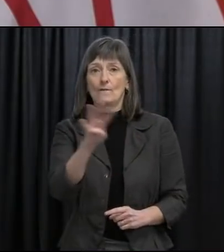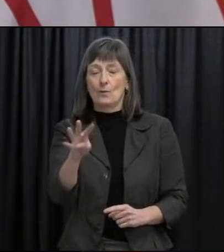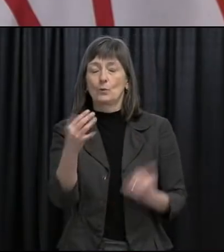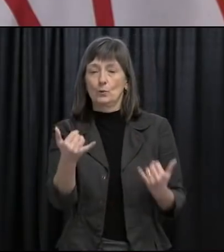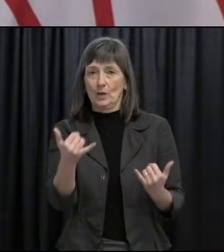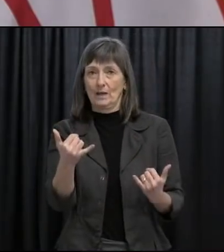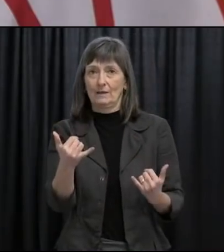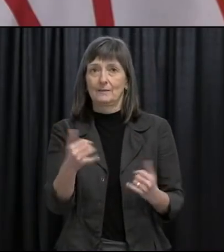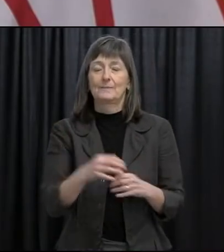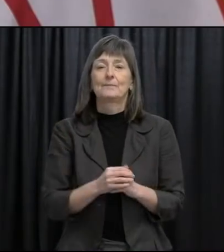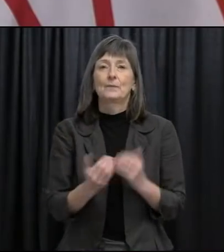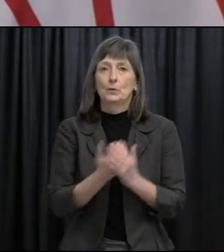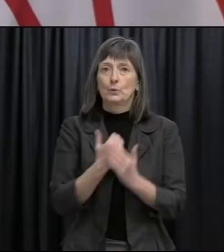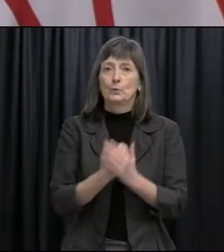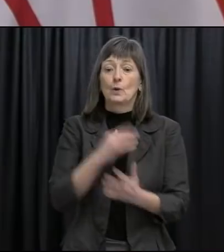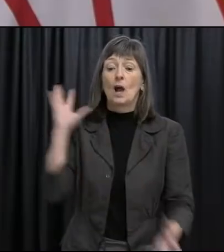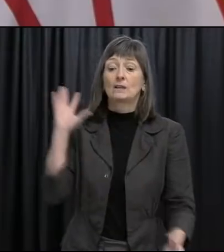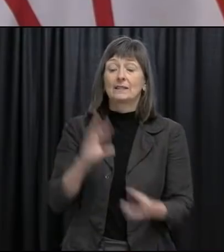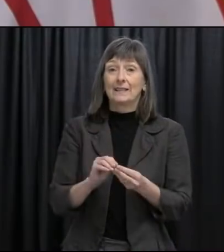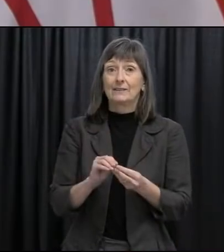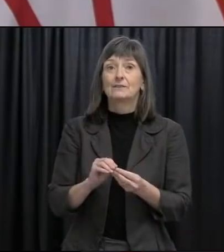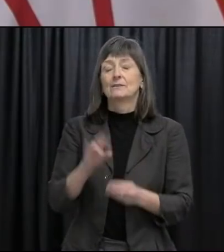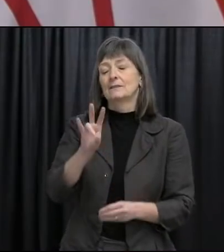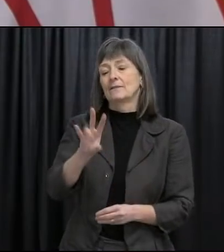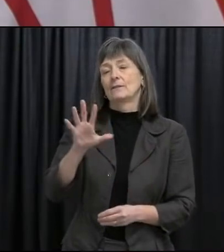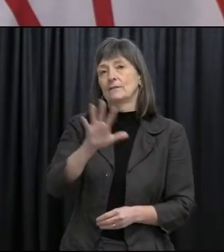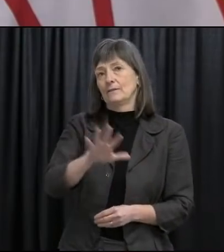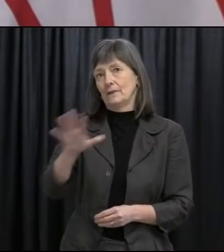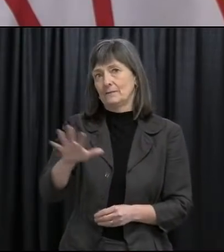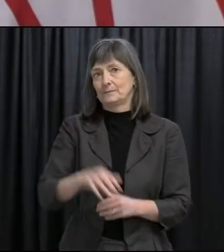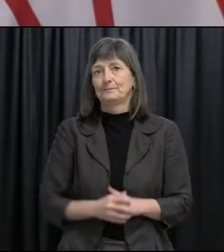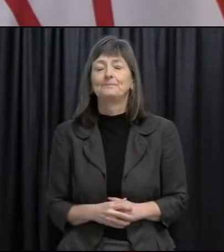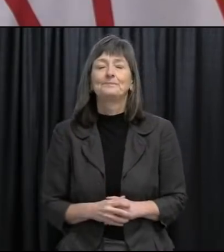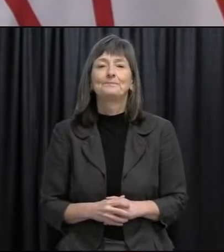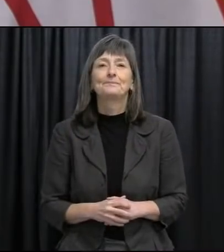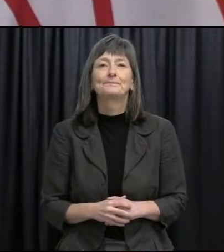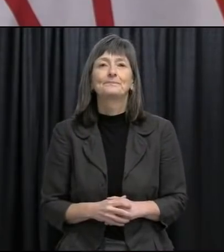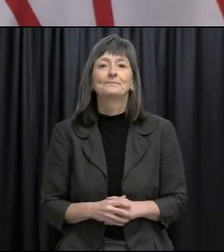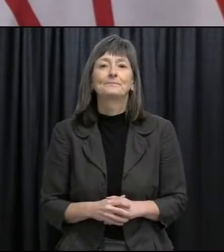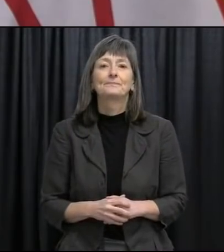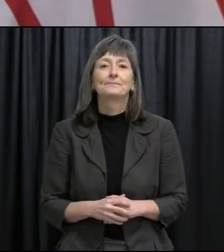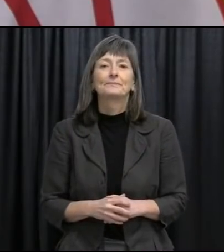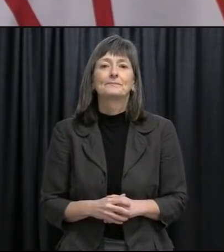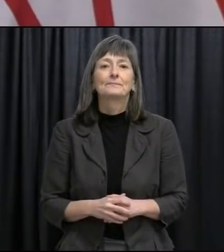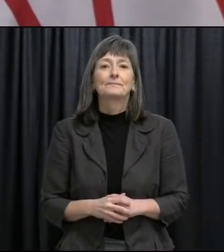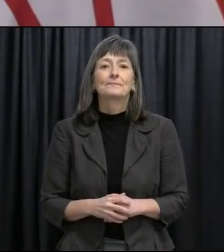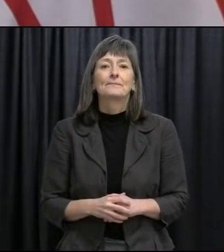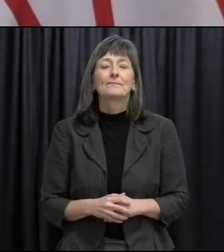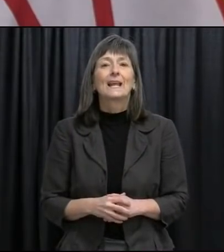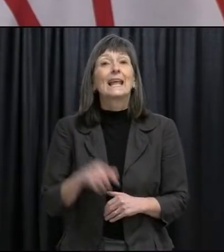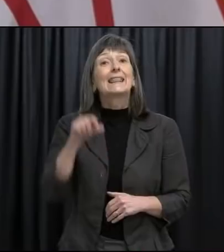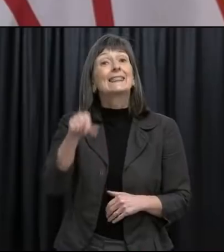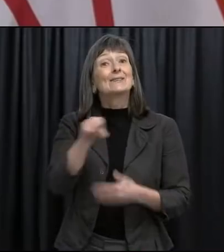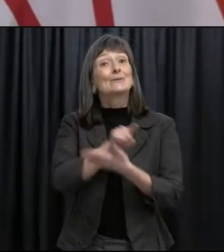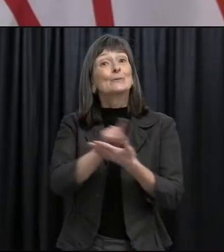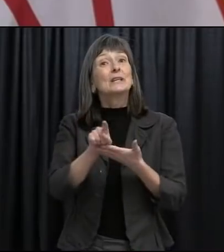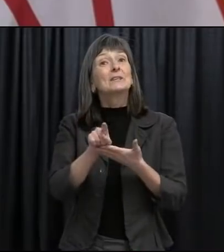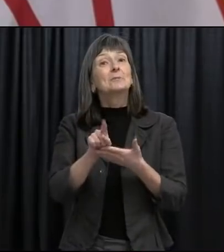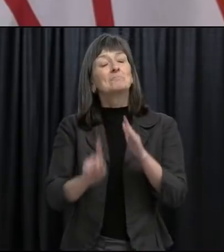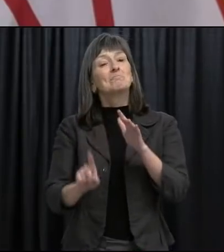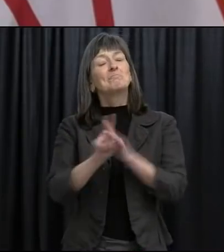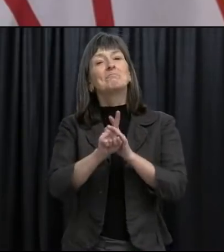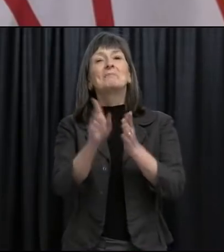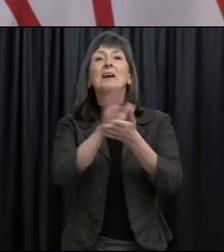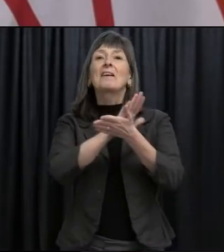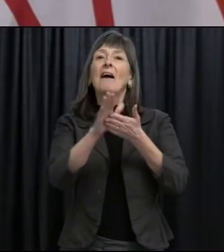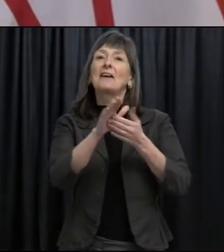total number of cases in the province is 755. This is Random Act of Kindness Week, and it